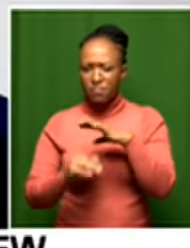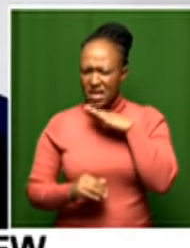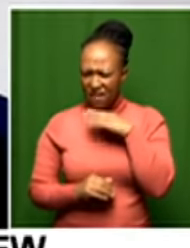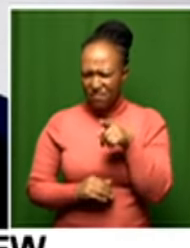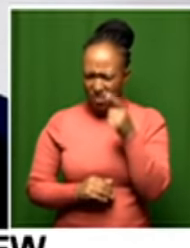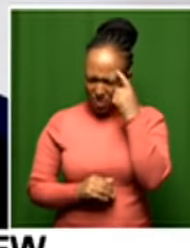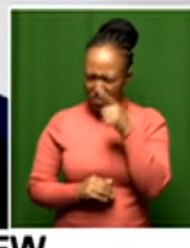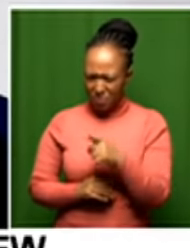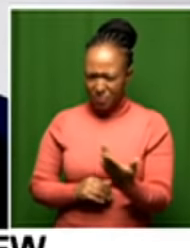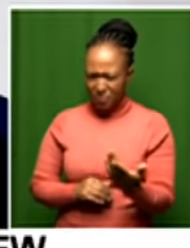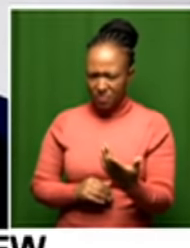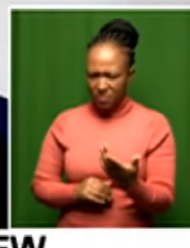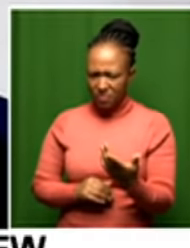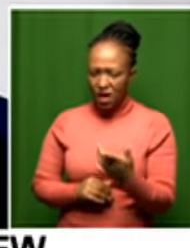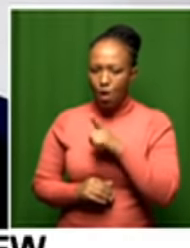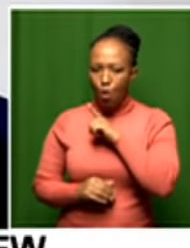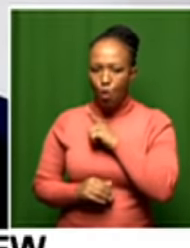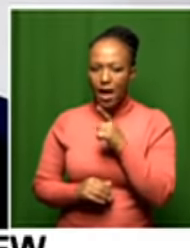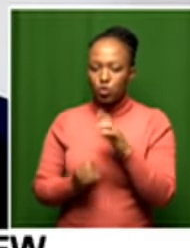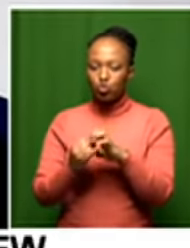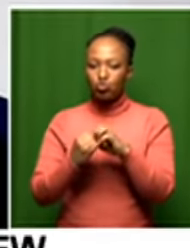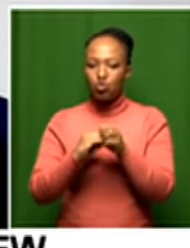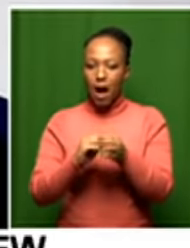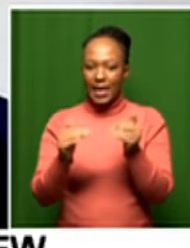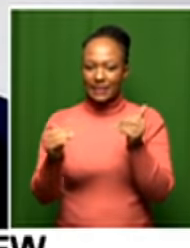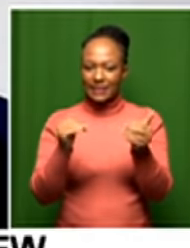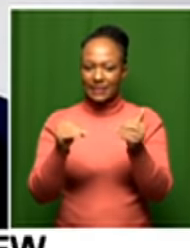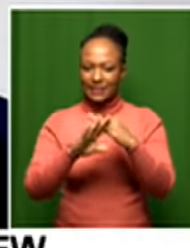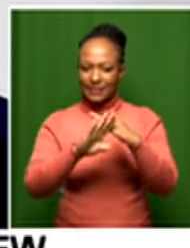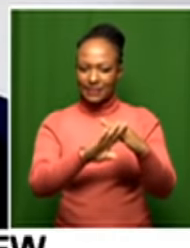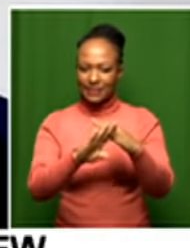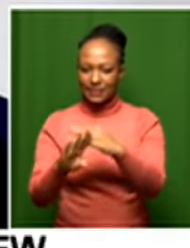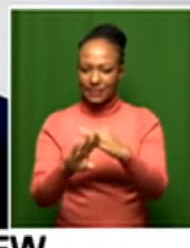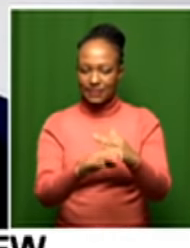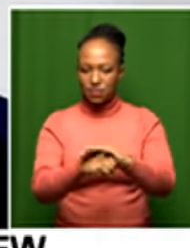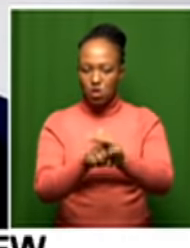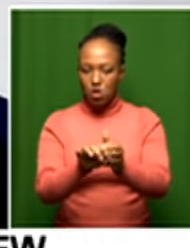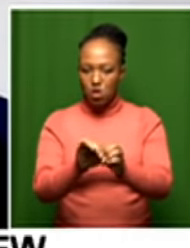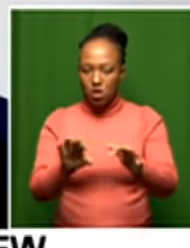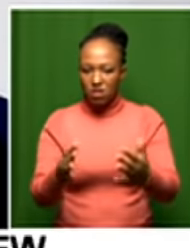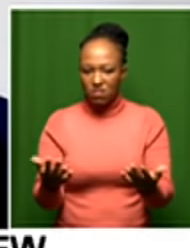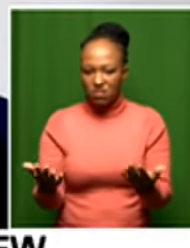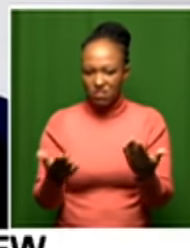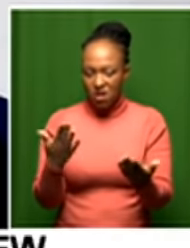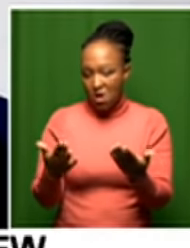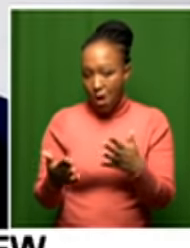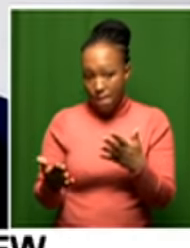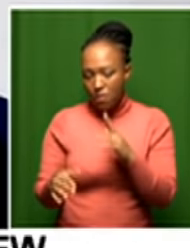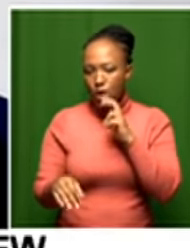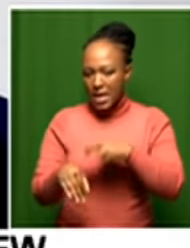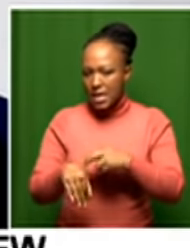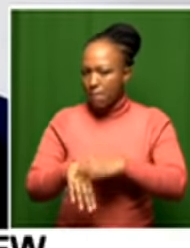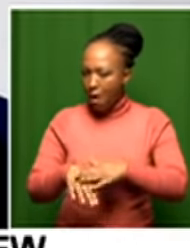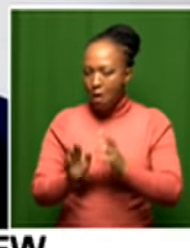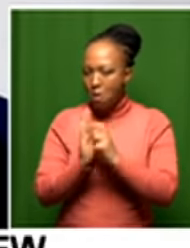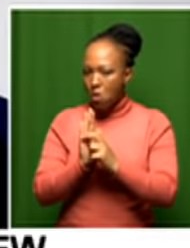think that for now that is enough to try and assist bringing these caseload numbers down, or we maybe needed a bit more? What are